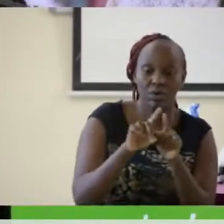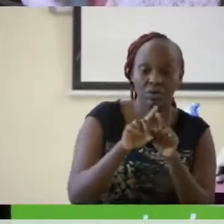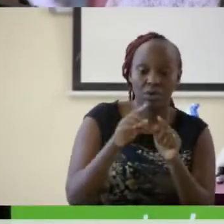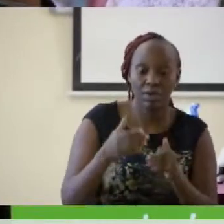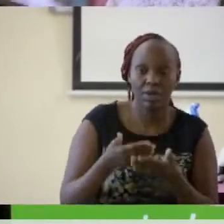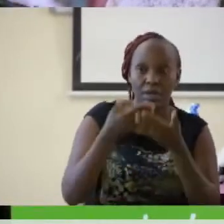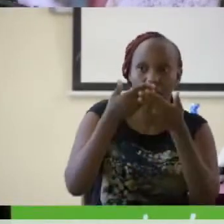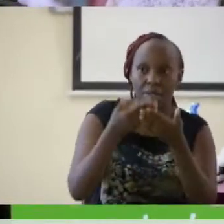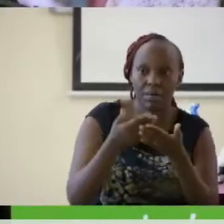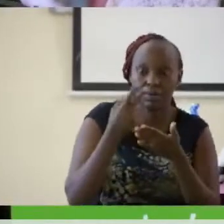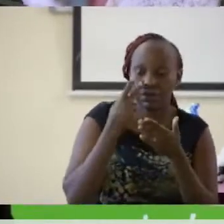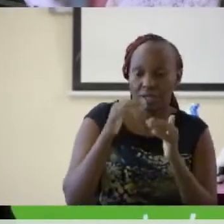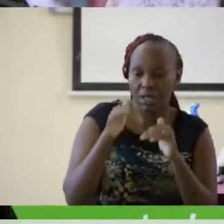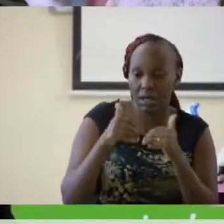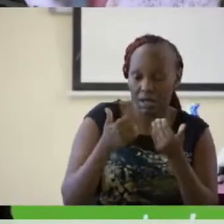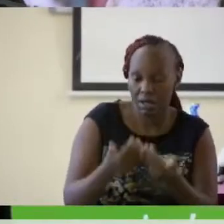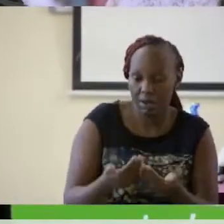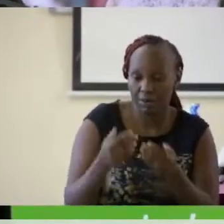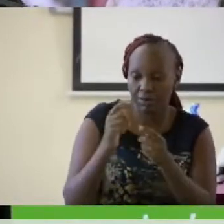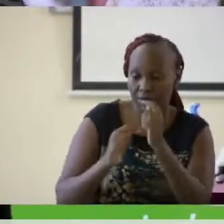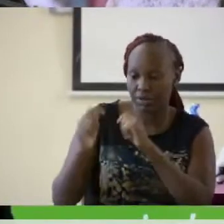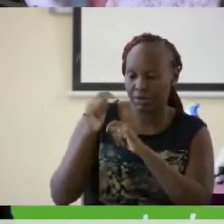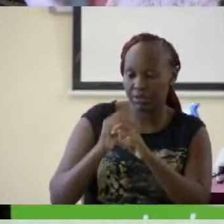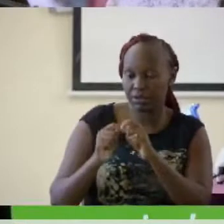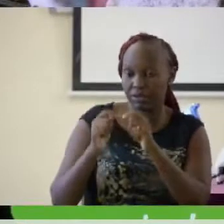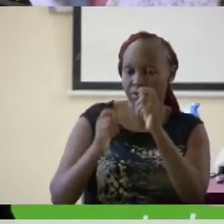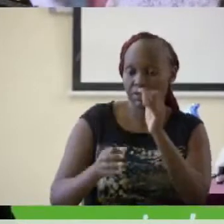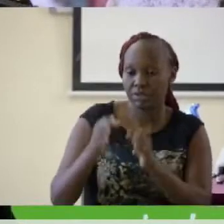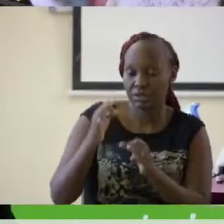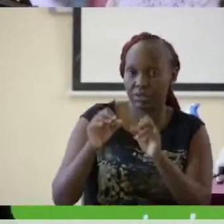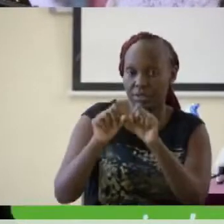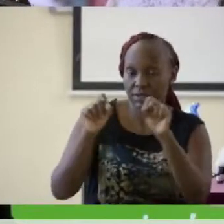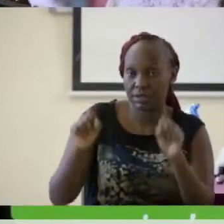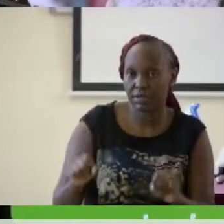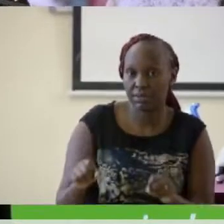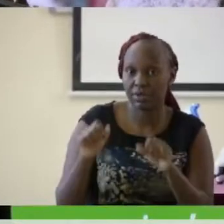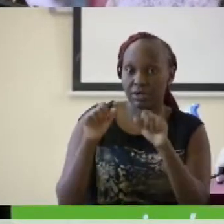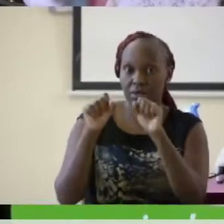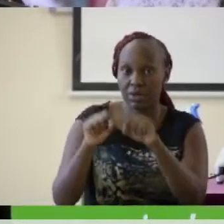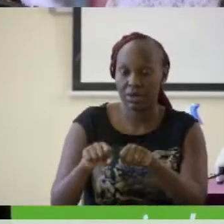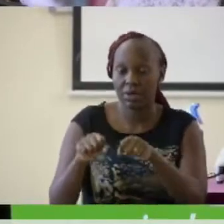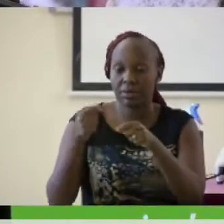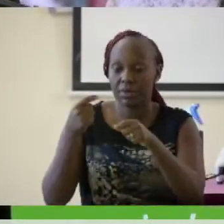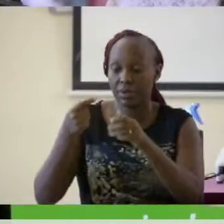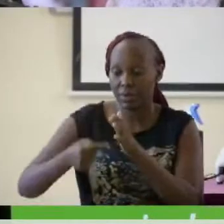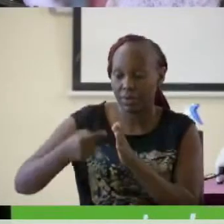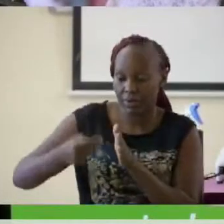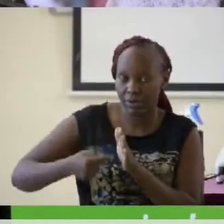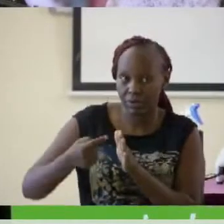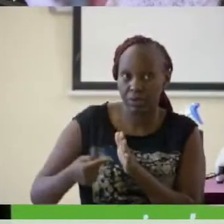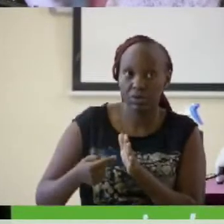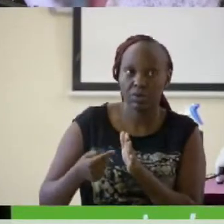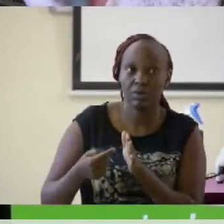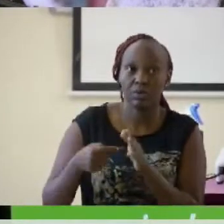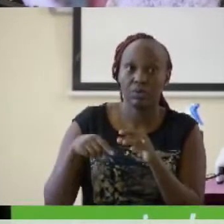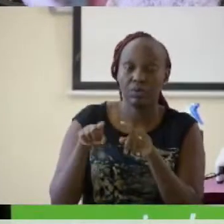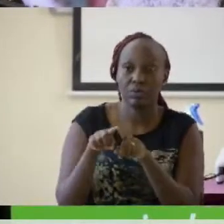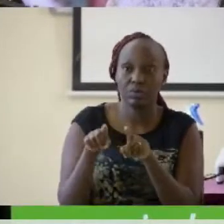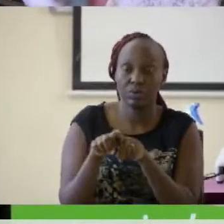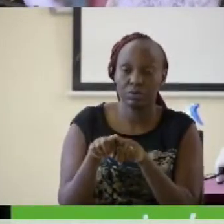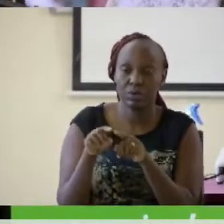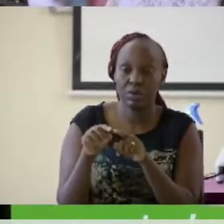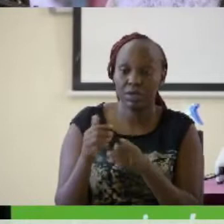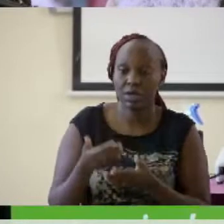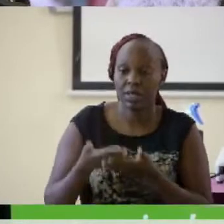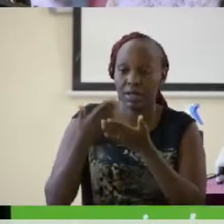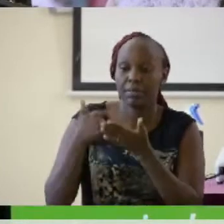unravel ways in which the traditional justice mechanism can be operationalized, and to help